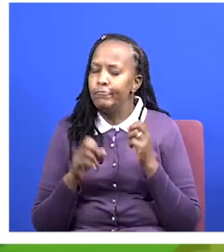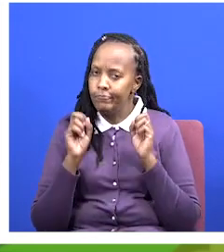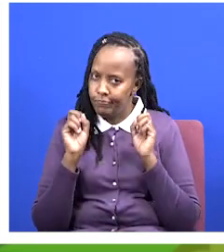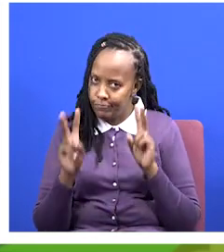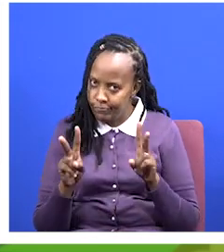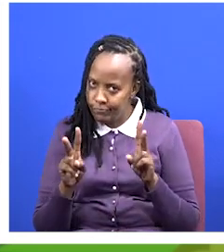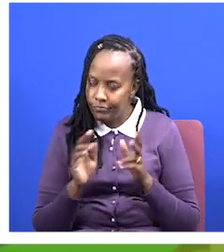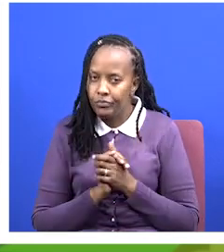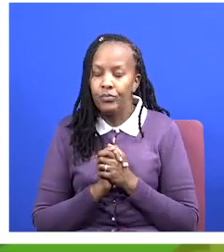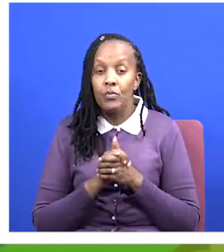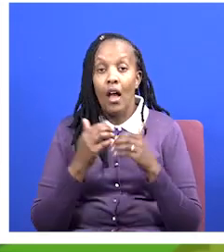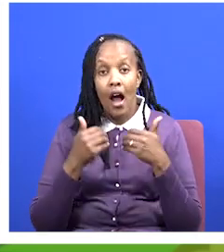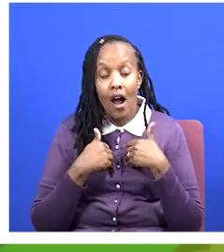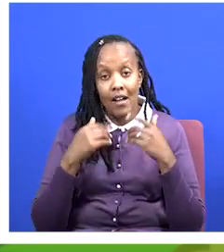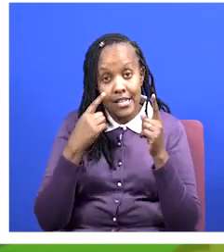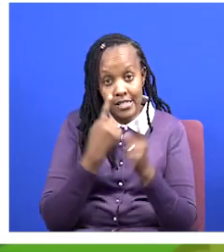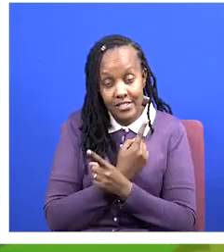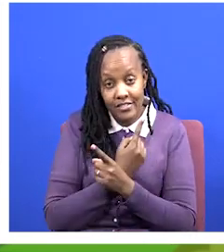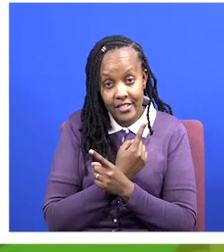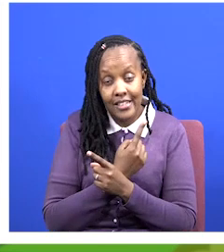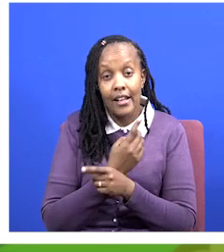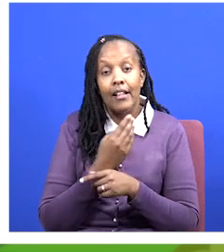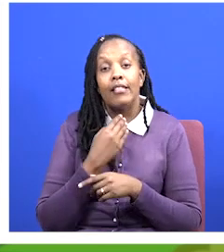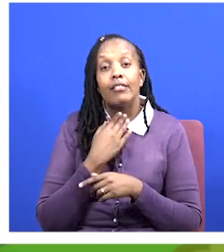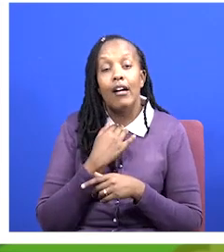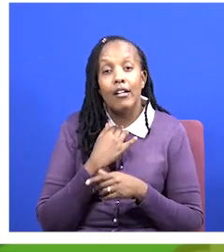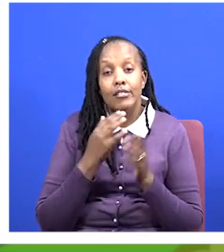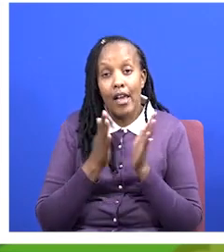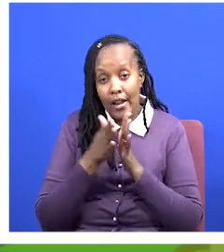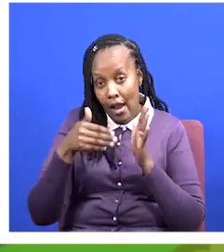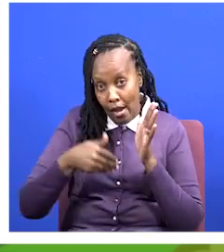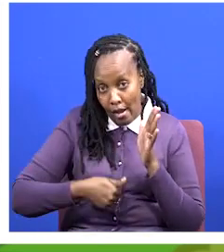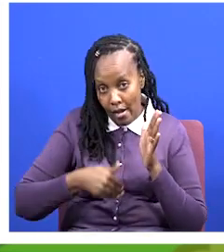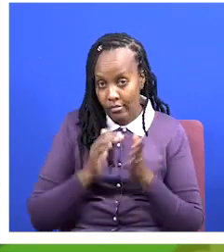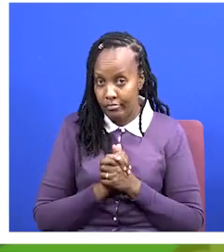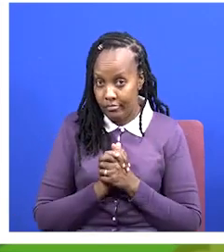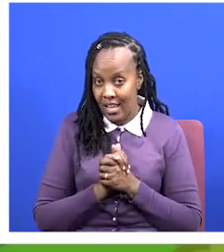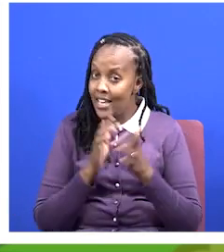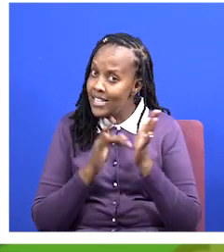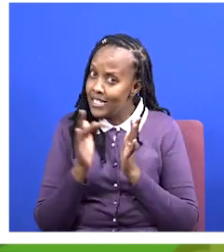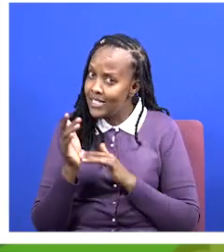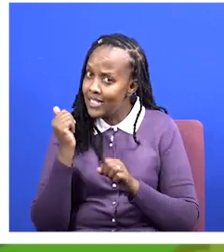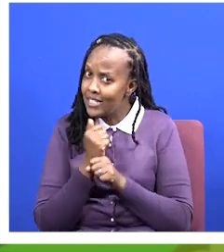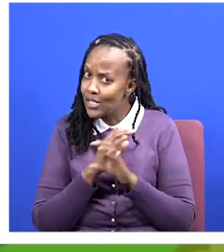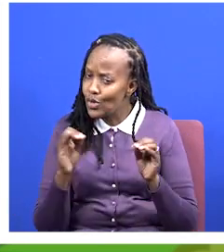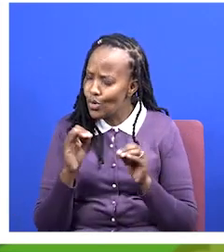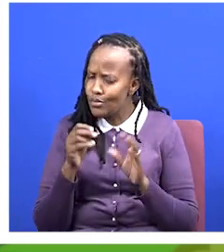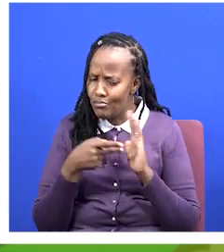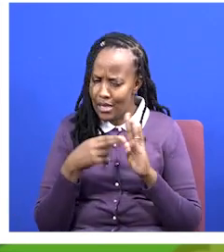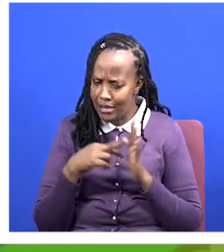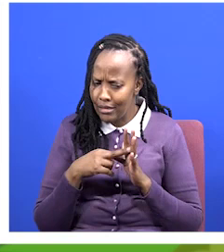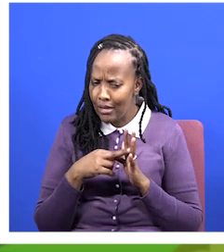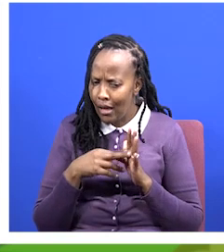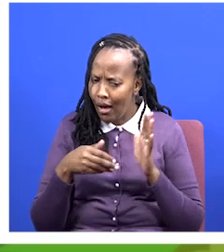Well, there is a different type of hunger and thirst. Jesus did not mean